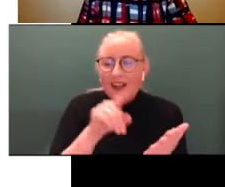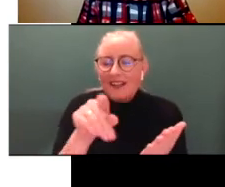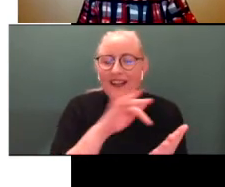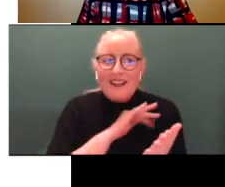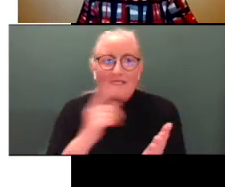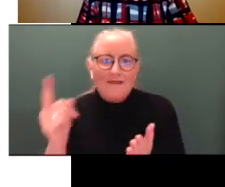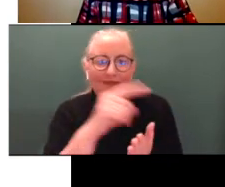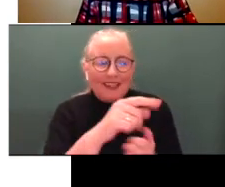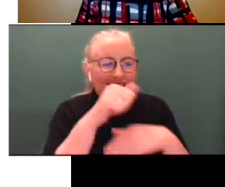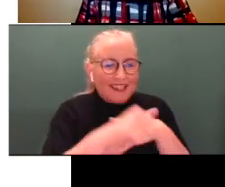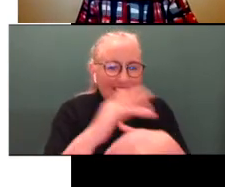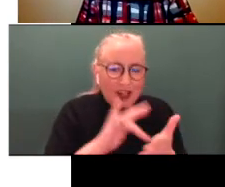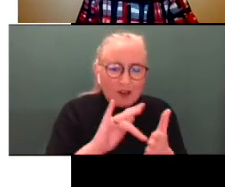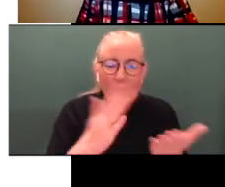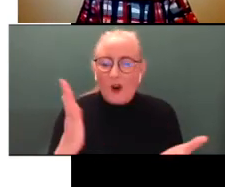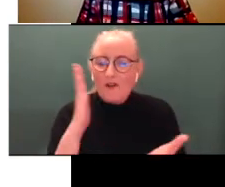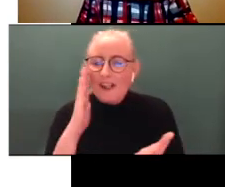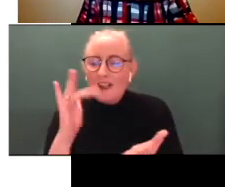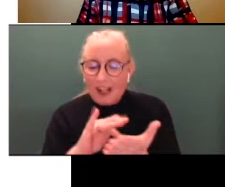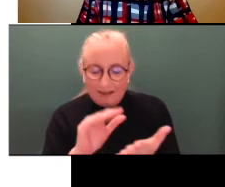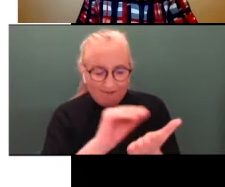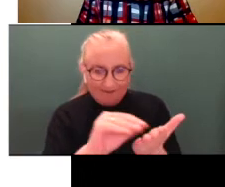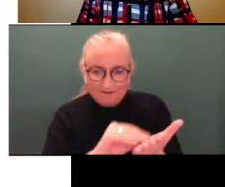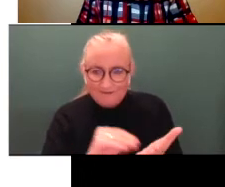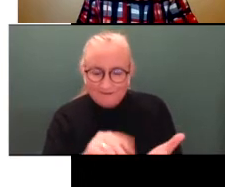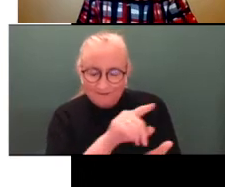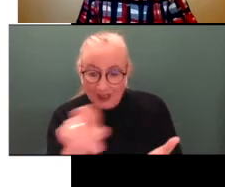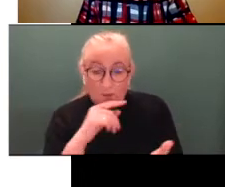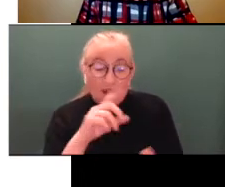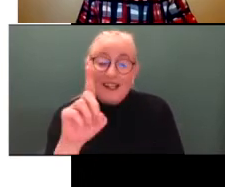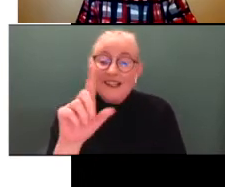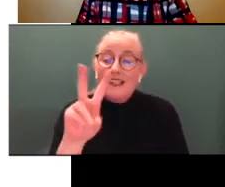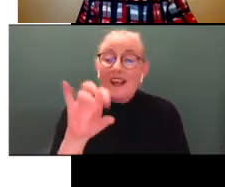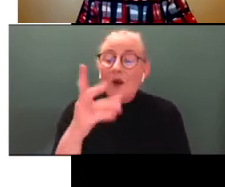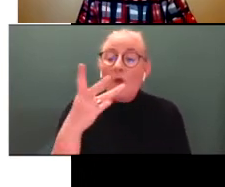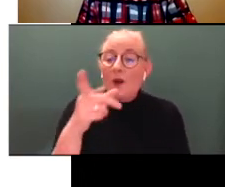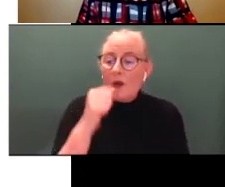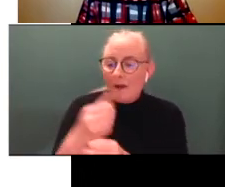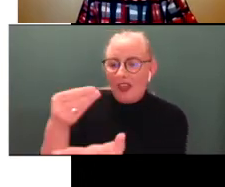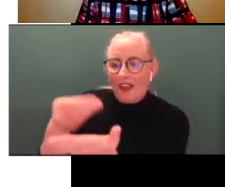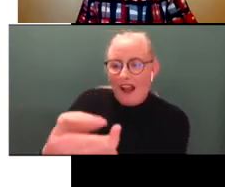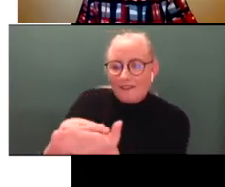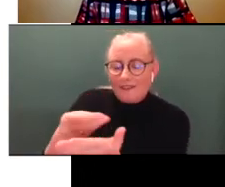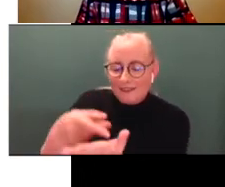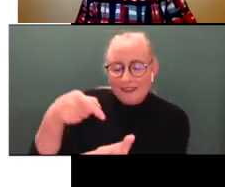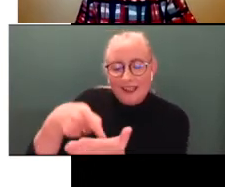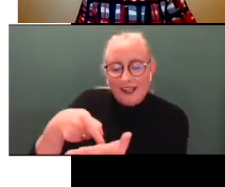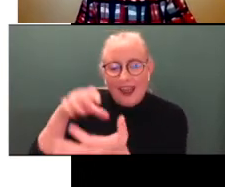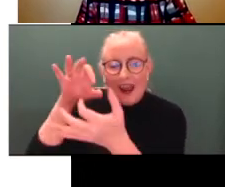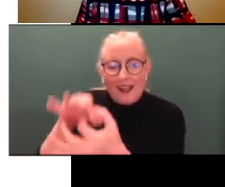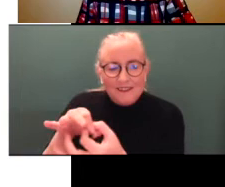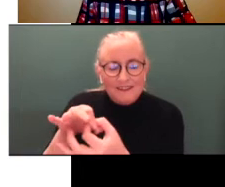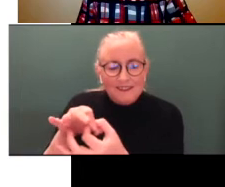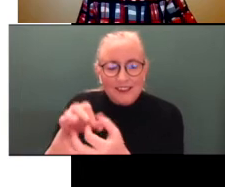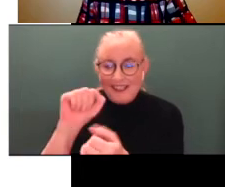day centres. My colleague David will outline the clustering methodology that was adopted in